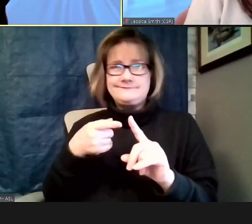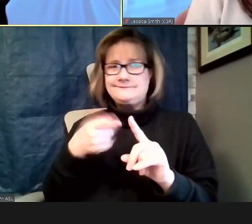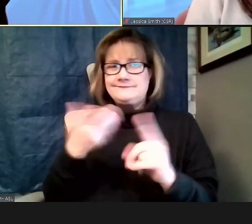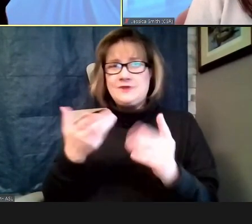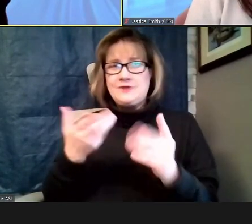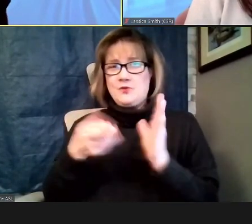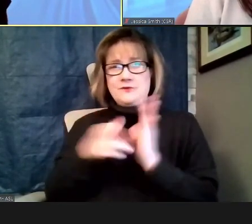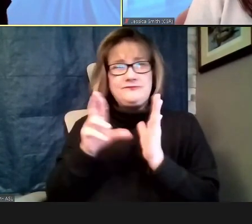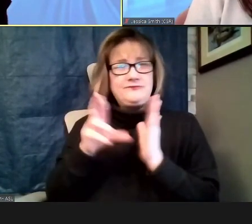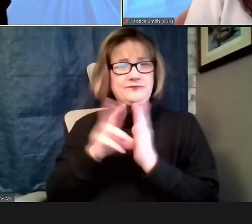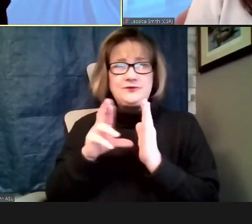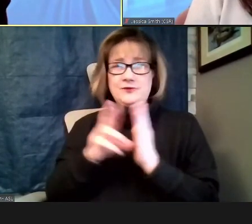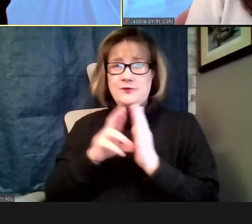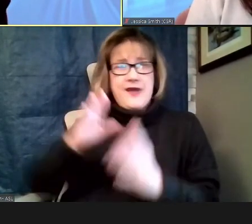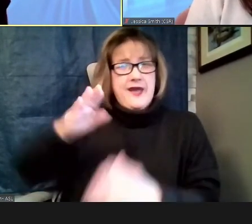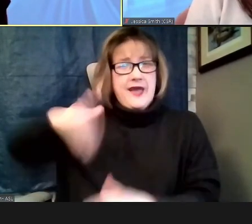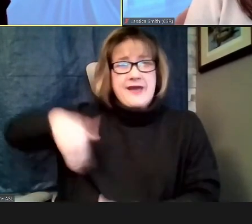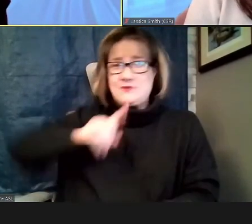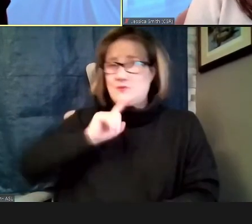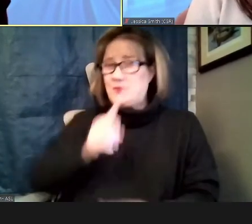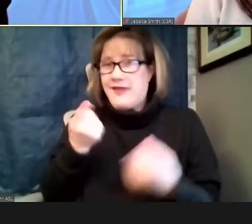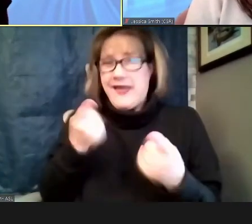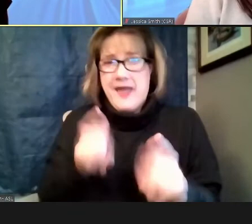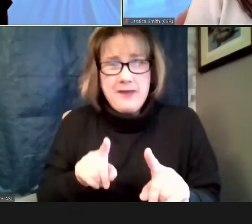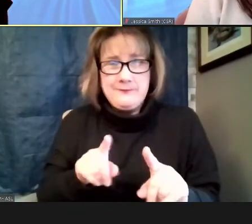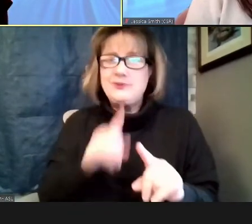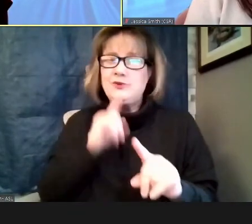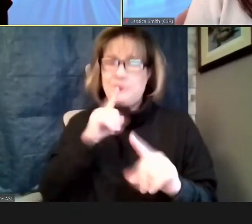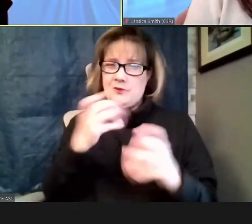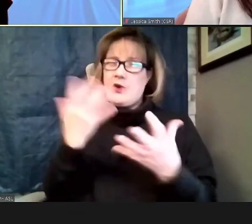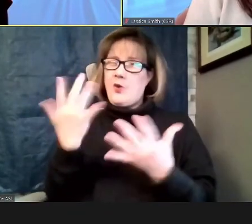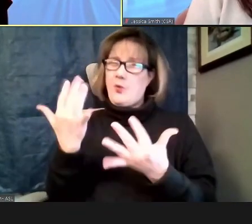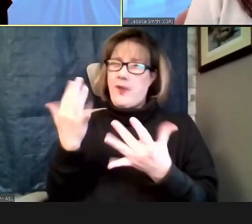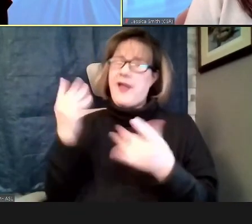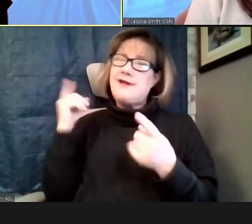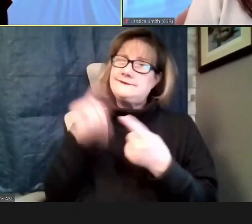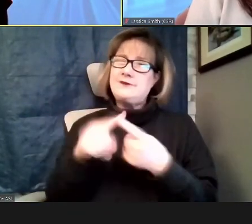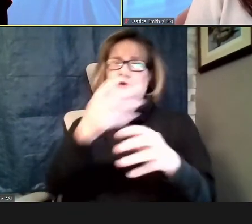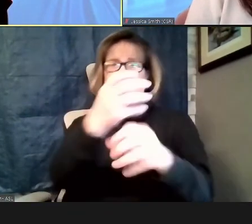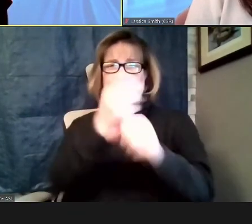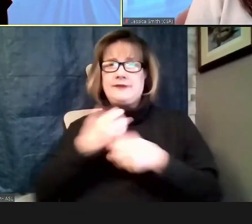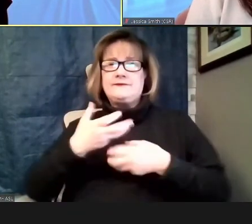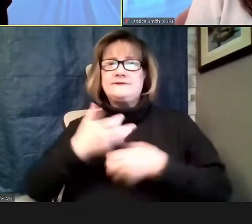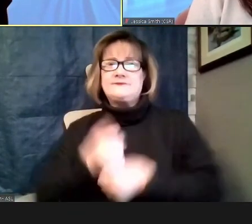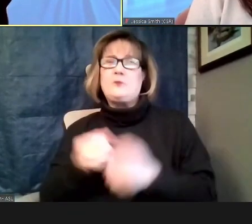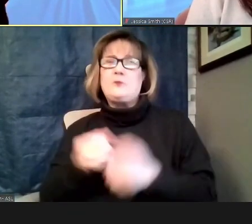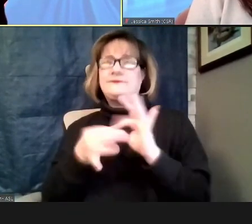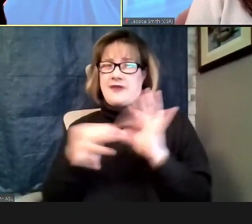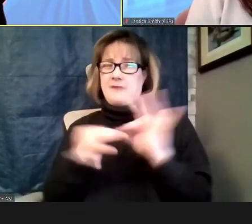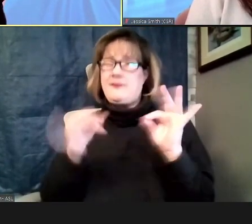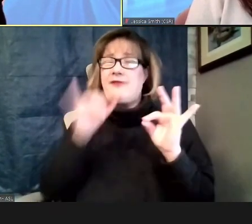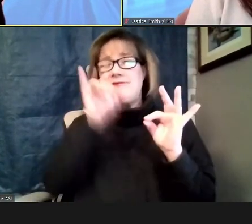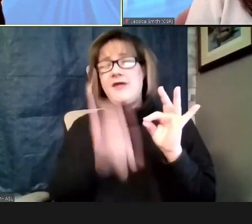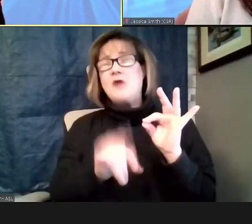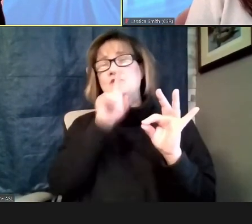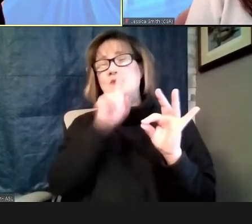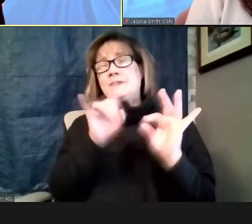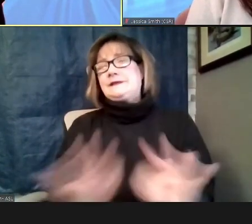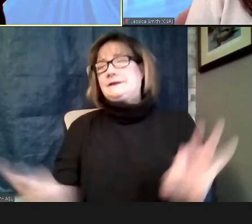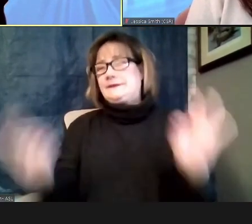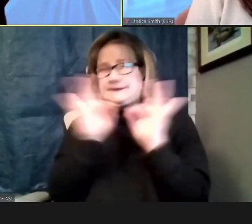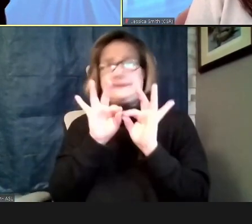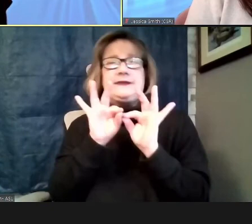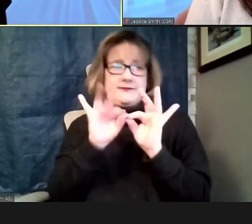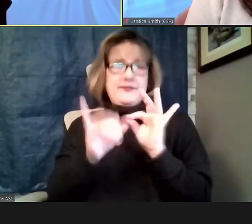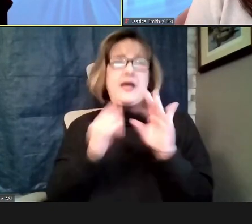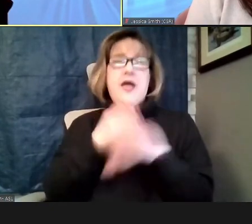review hasn't even happened. So you really want to wait until you get that summary statement. That is the key point after which the program